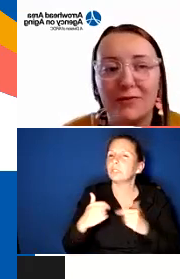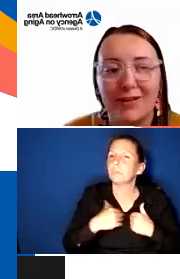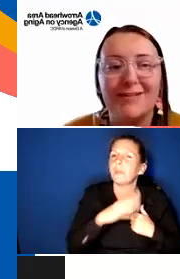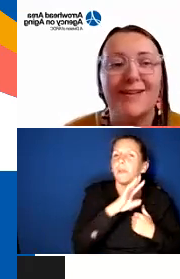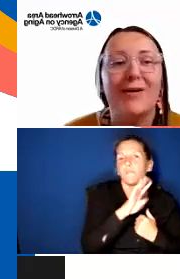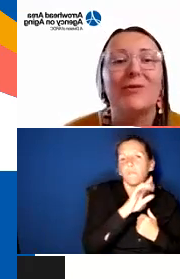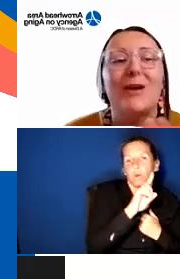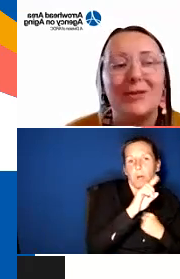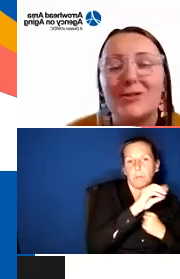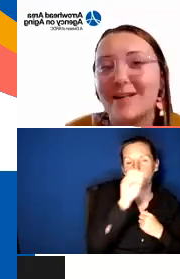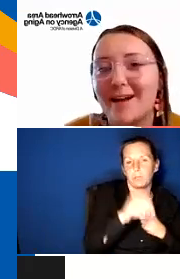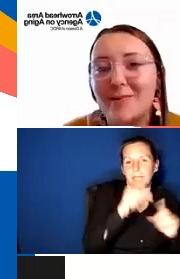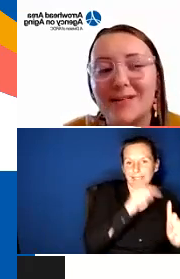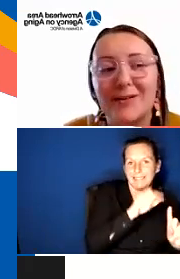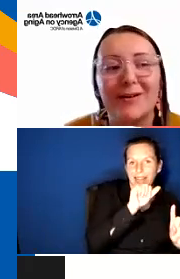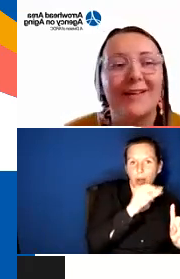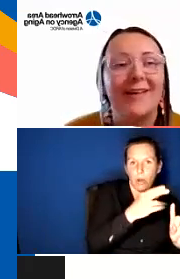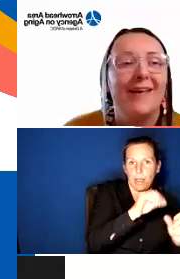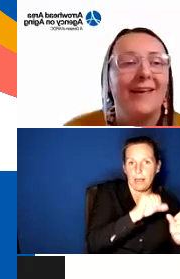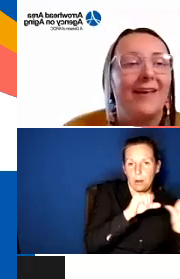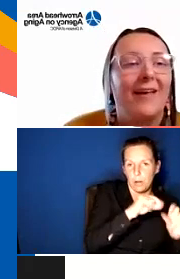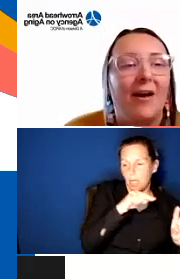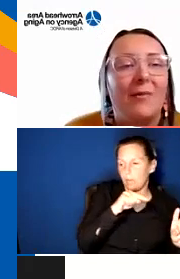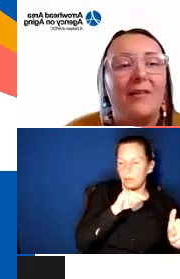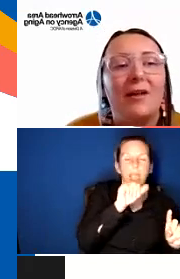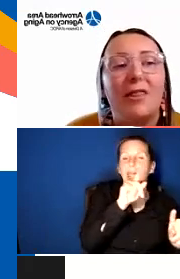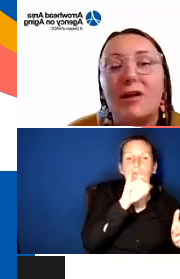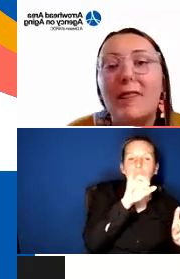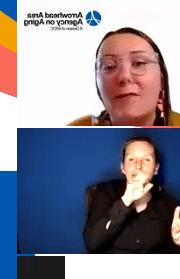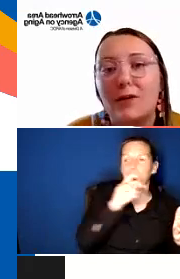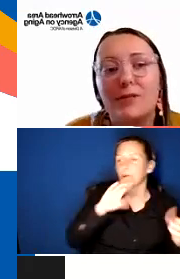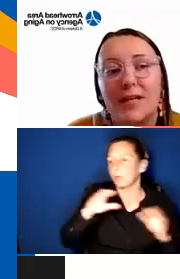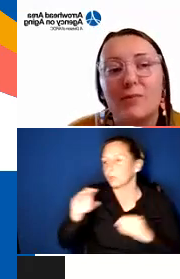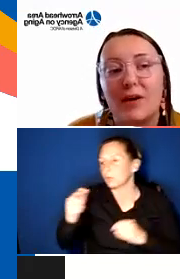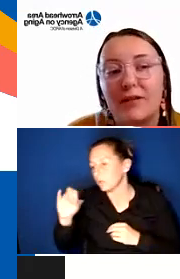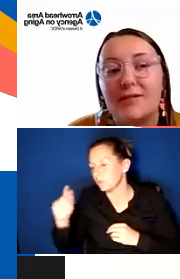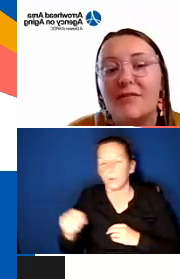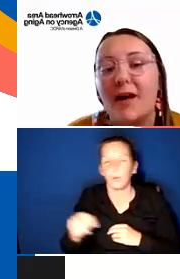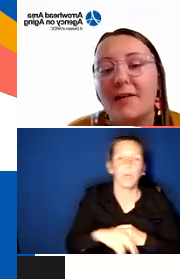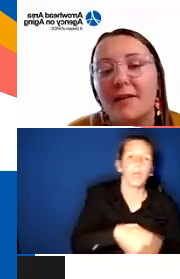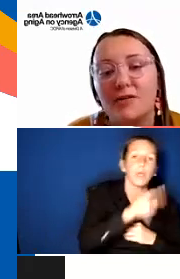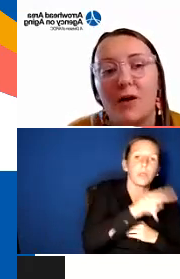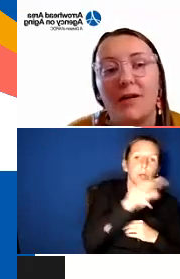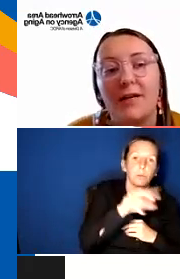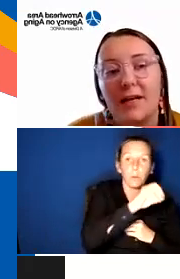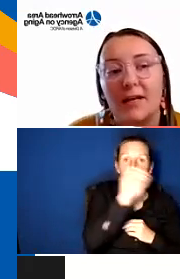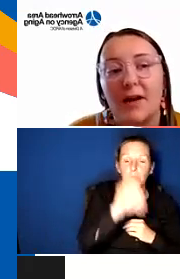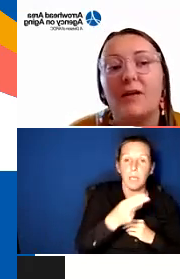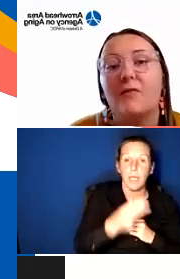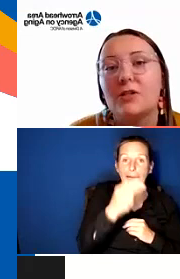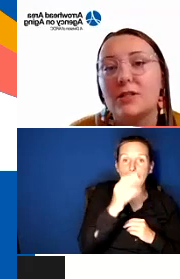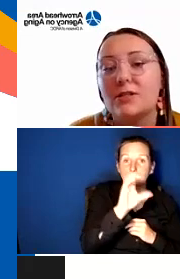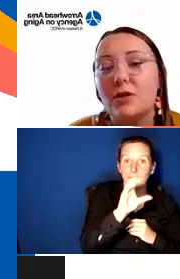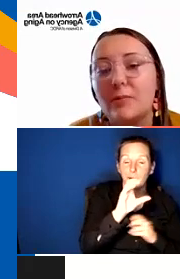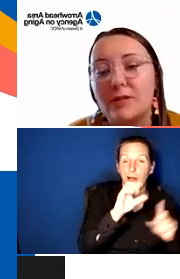41% prevalence compared to 29 in Minnesota. And then a 33% prevalence of high cholesterol in Aiken